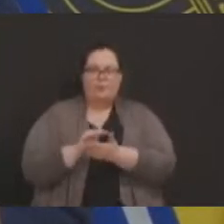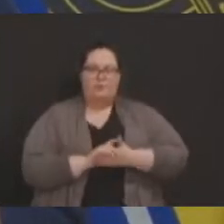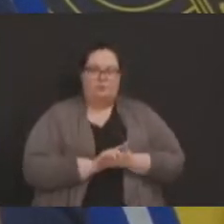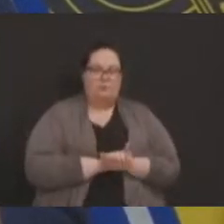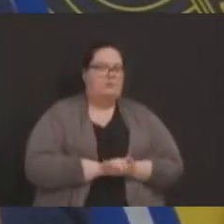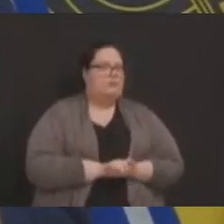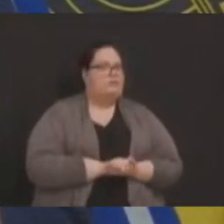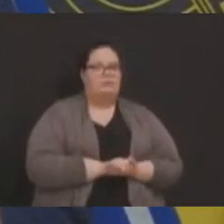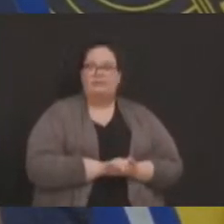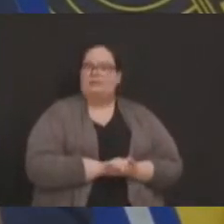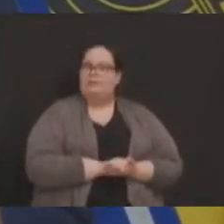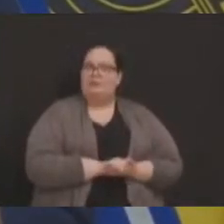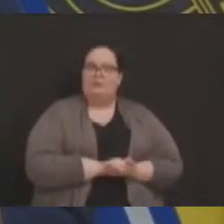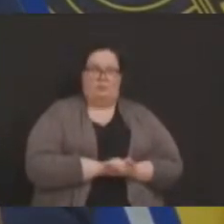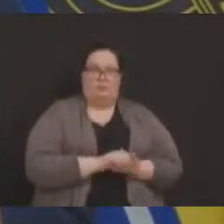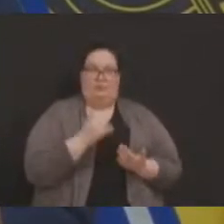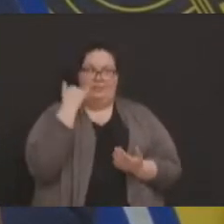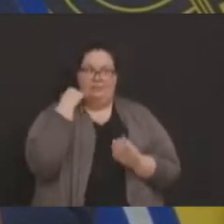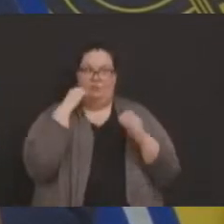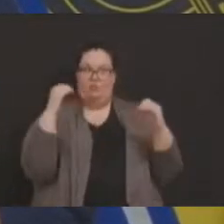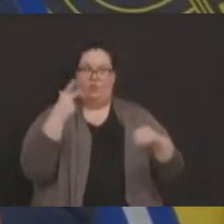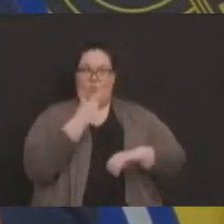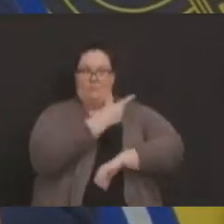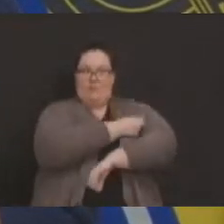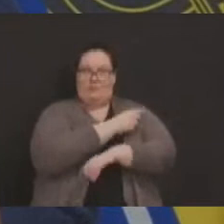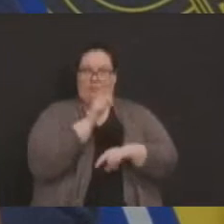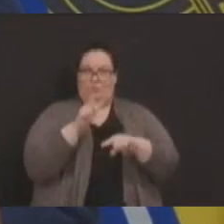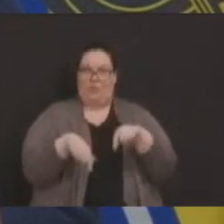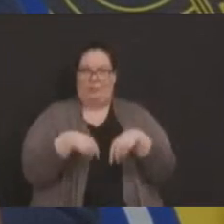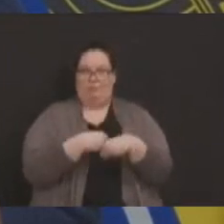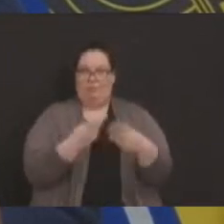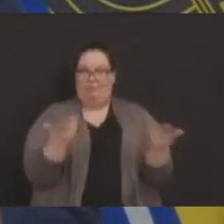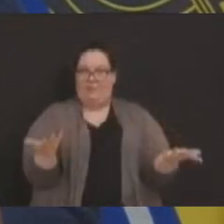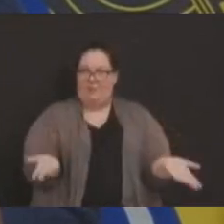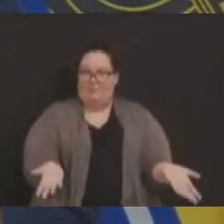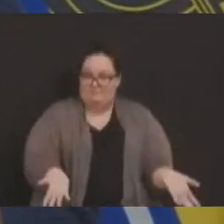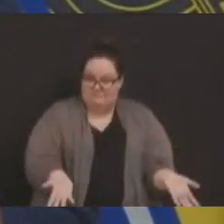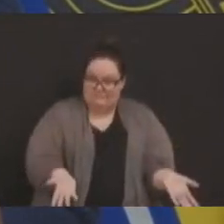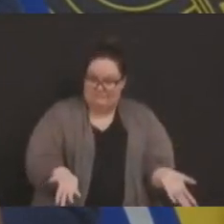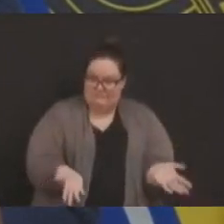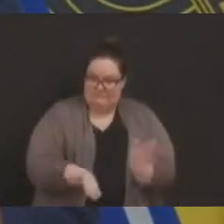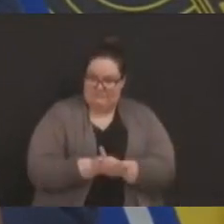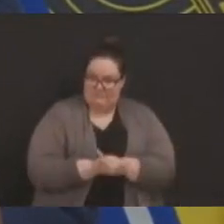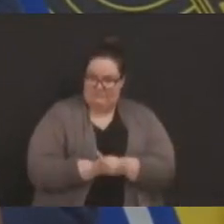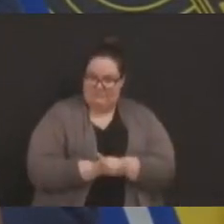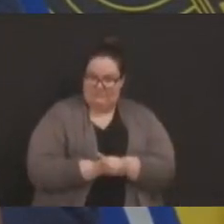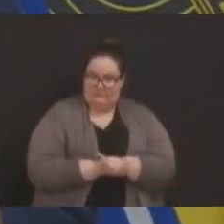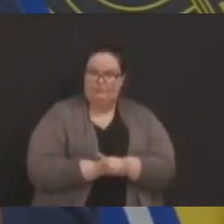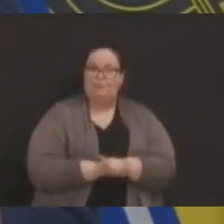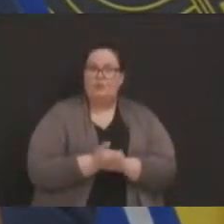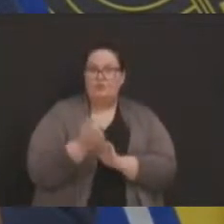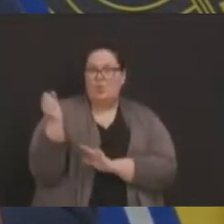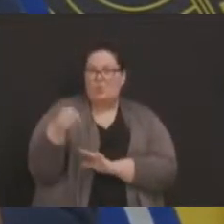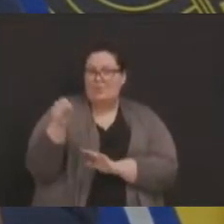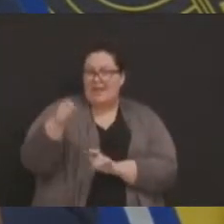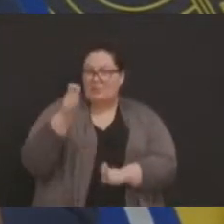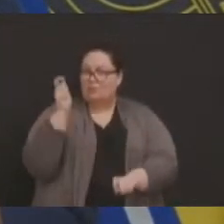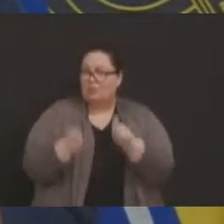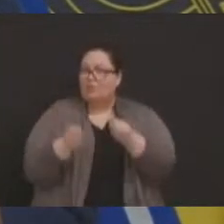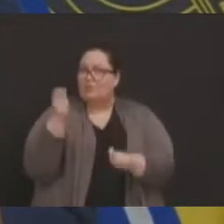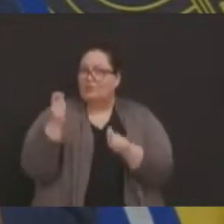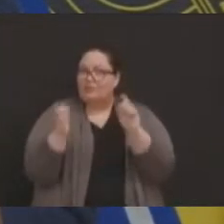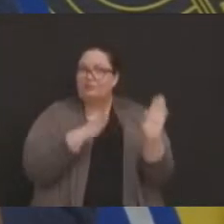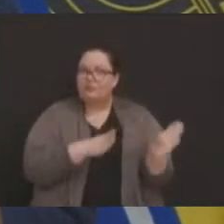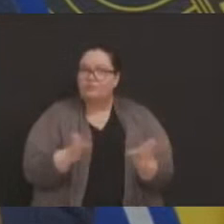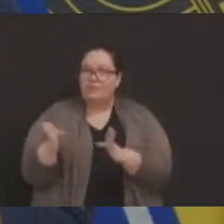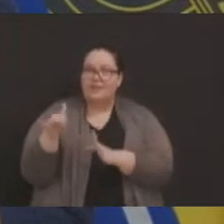we are making those changes. We have been assured that the shipments will be ramped up in March, and so